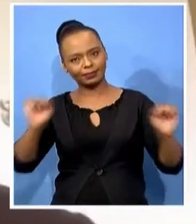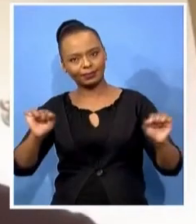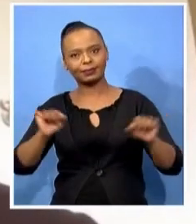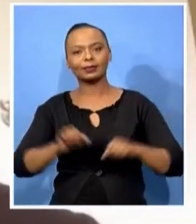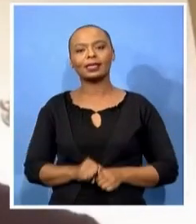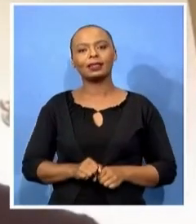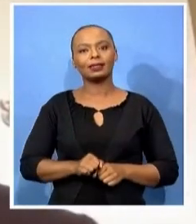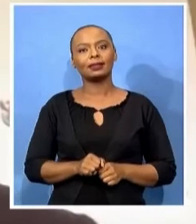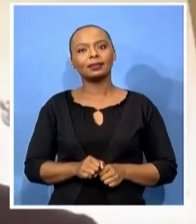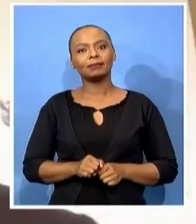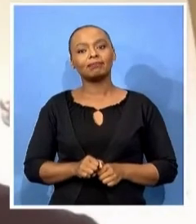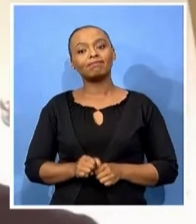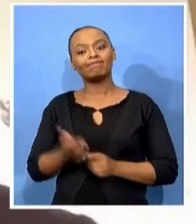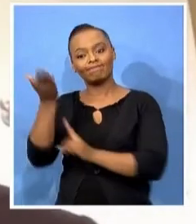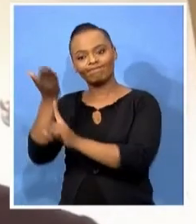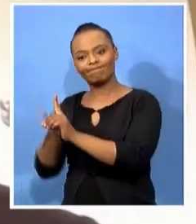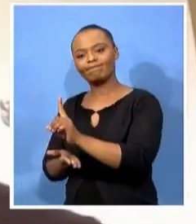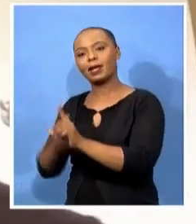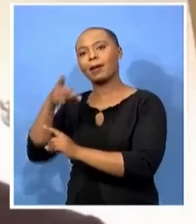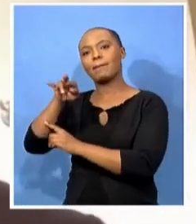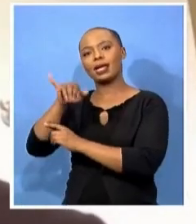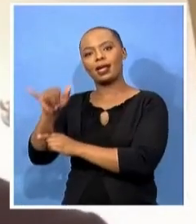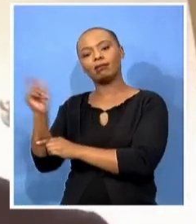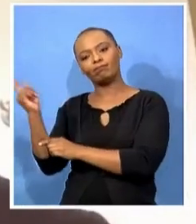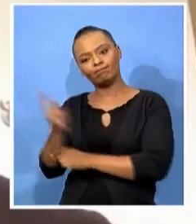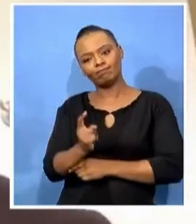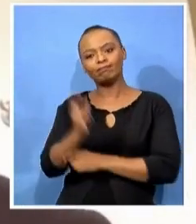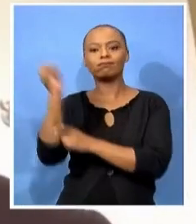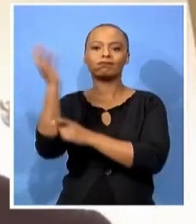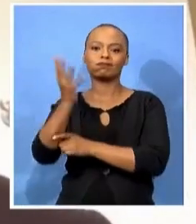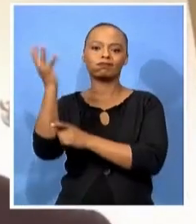to come on and table the presentation.